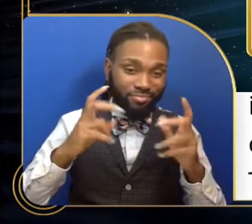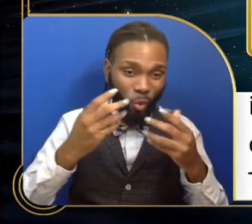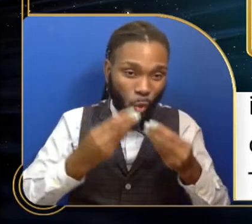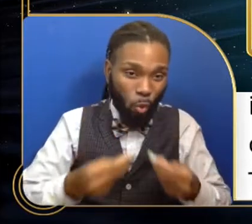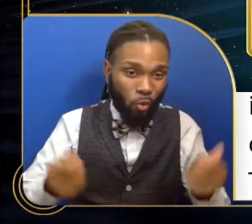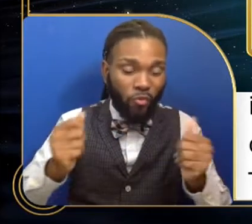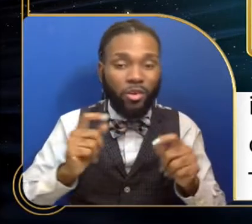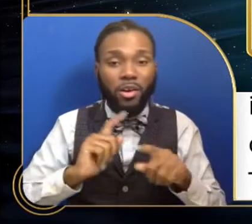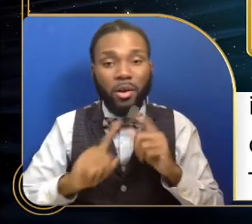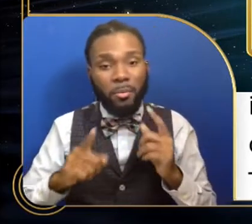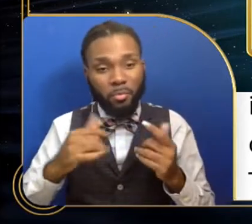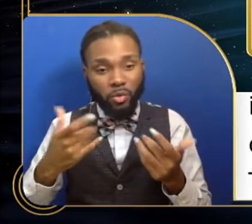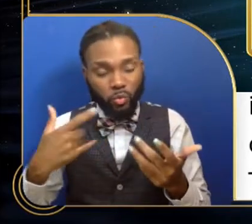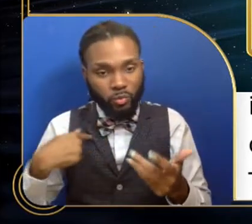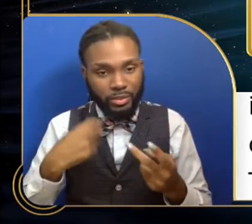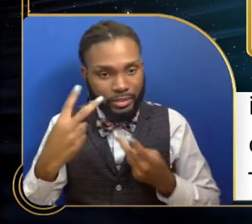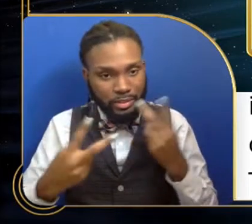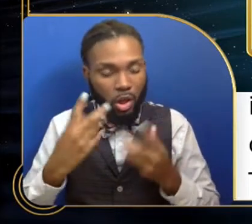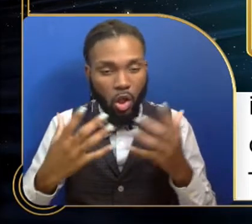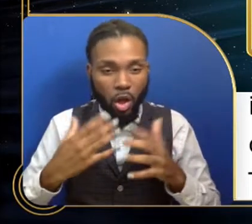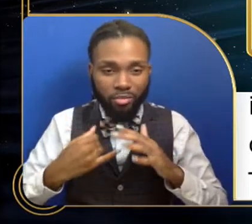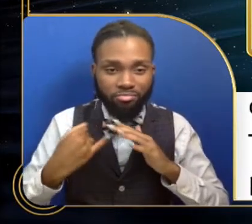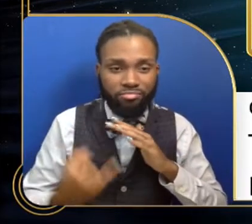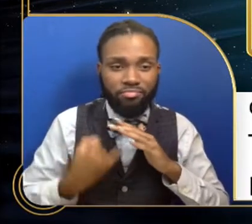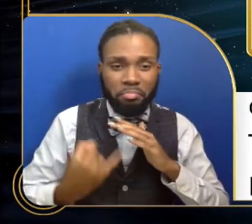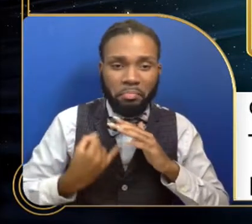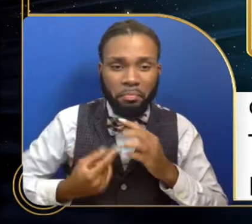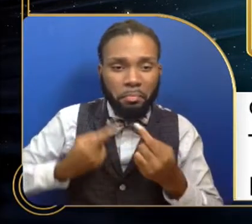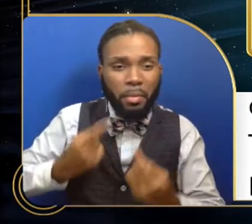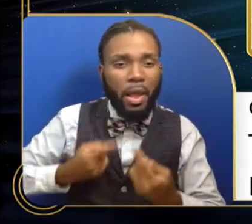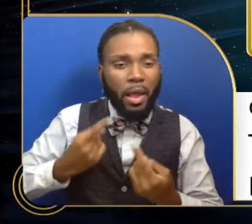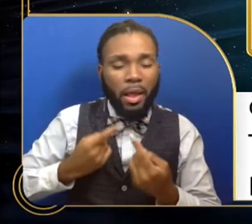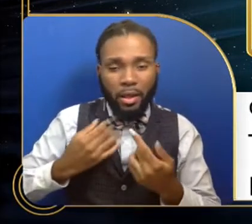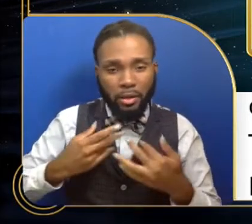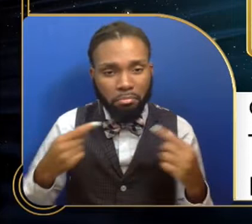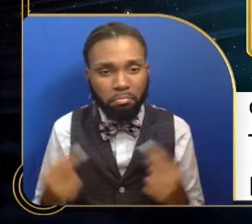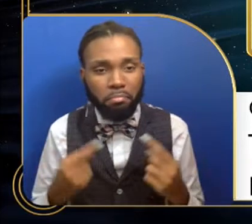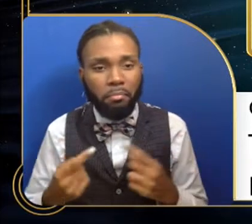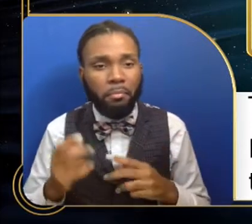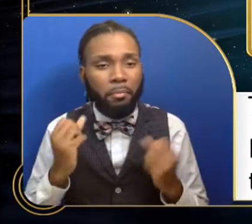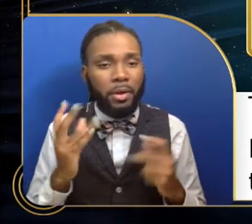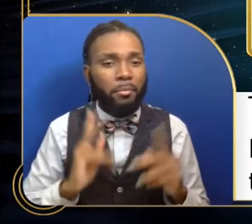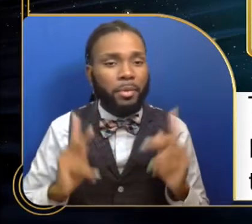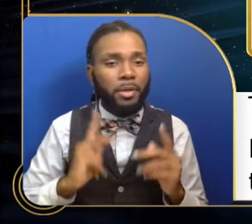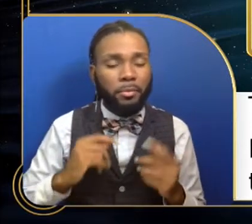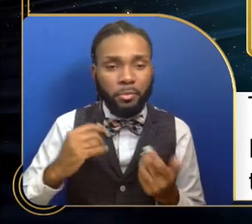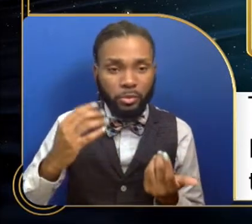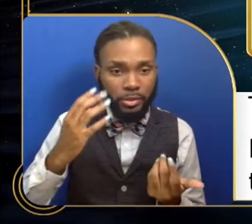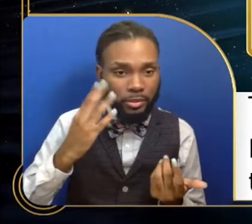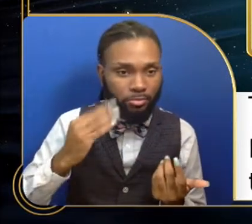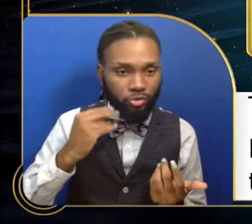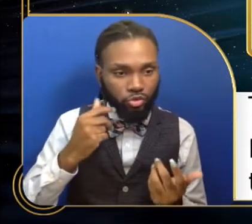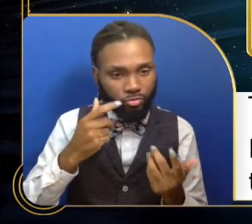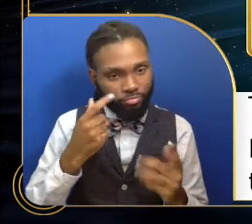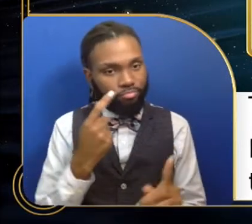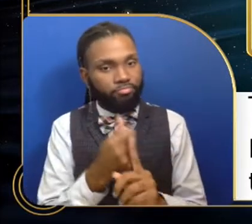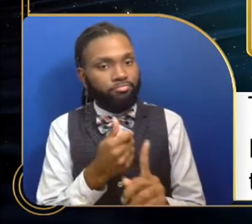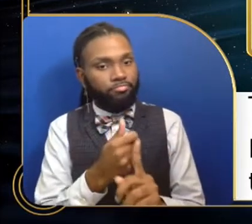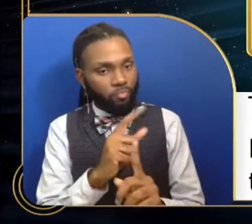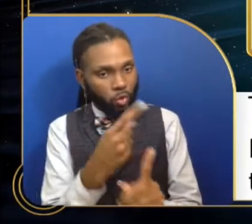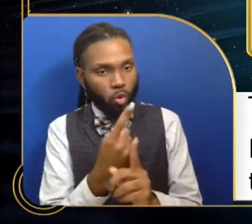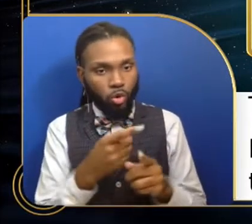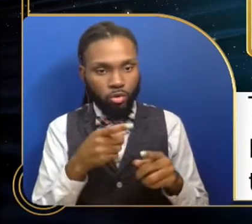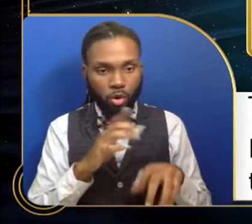isolation, pain, and struggle that so many Americans face on their own mental health journey. This is where you come